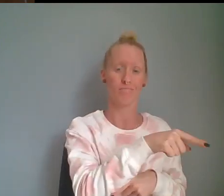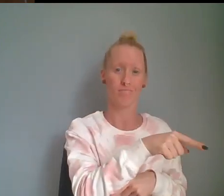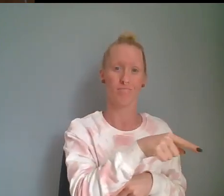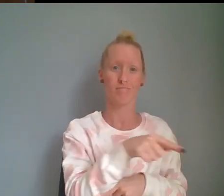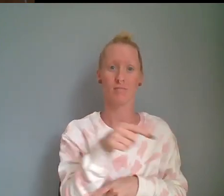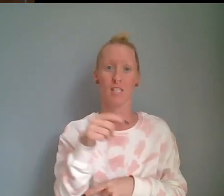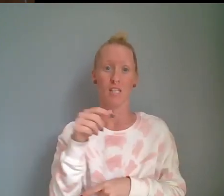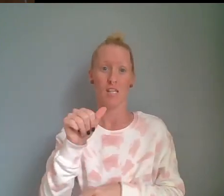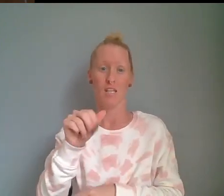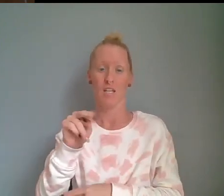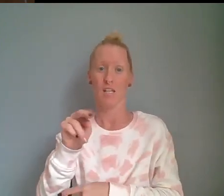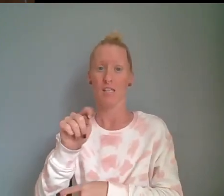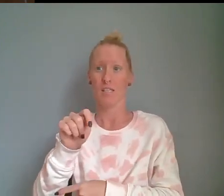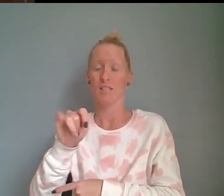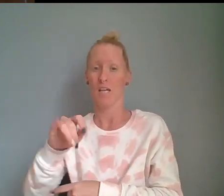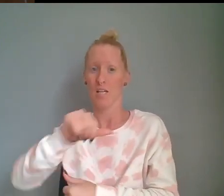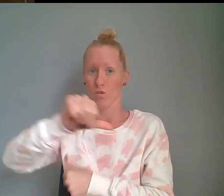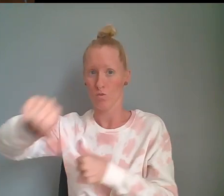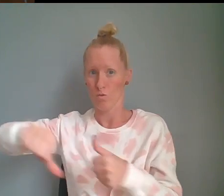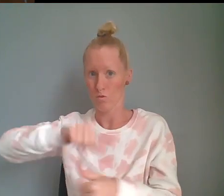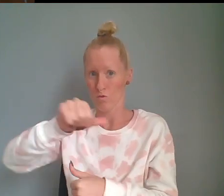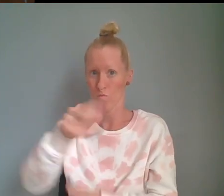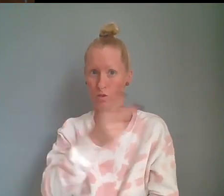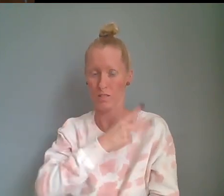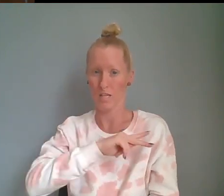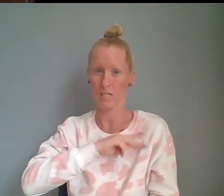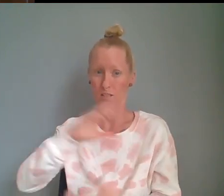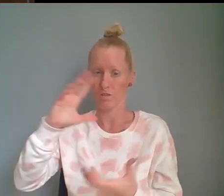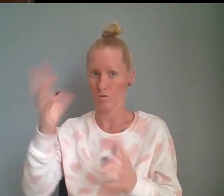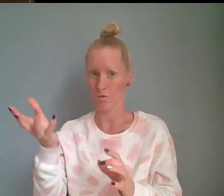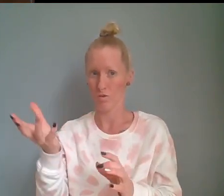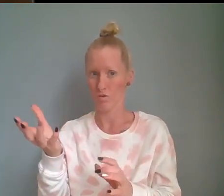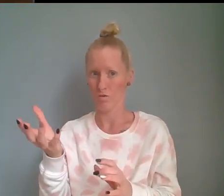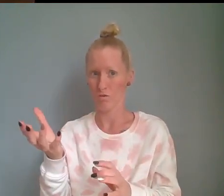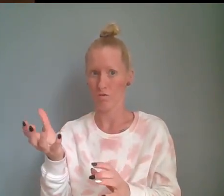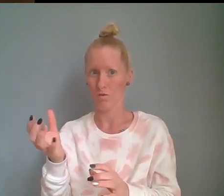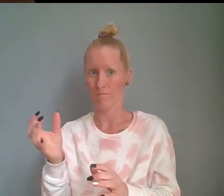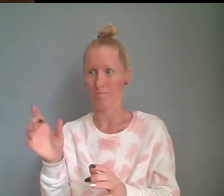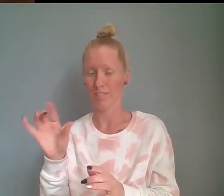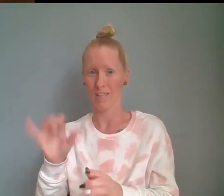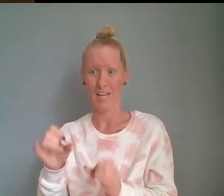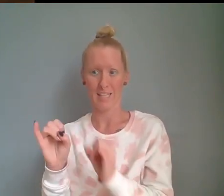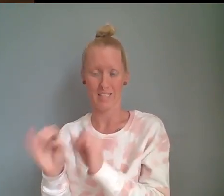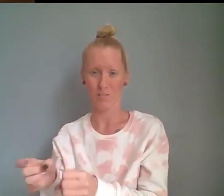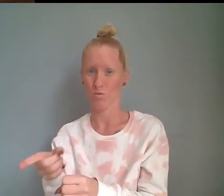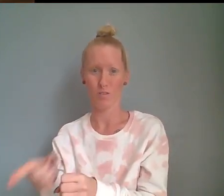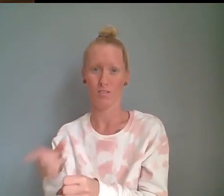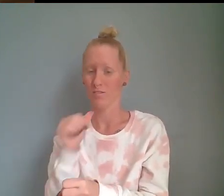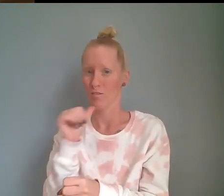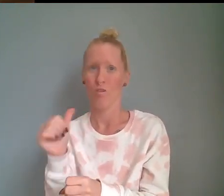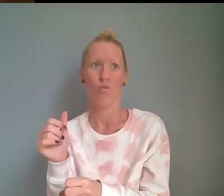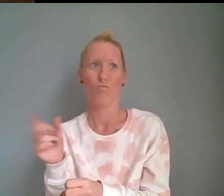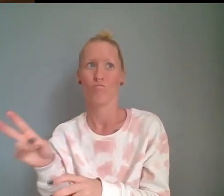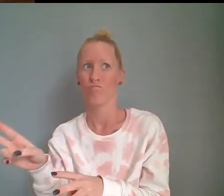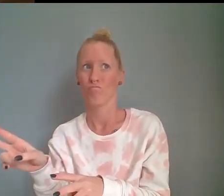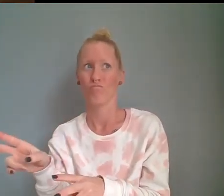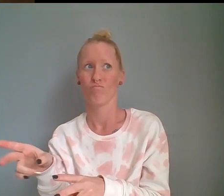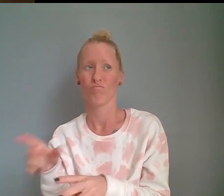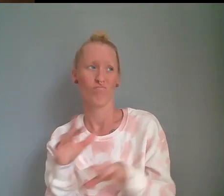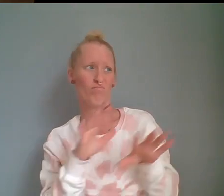antisocial personality disorder, where the individual has no regard for the rights of other people,